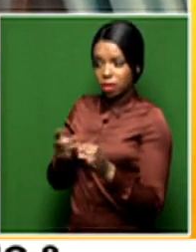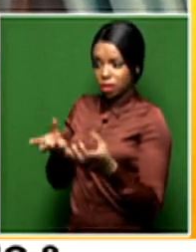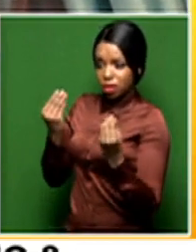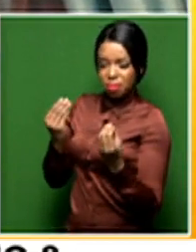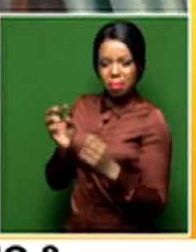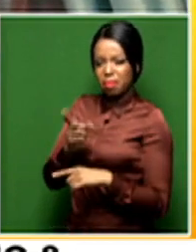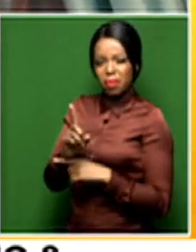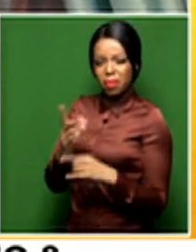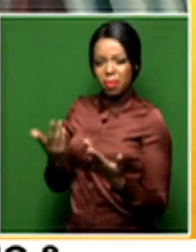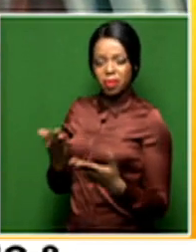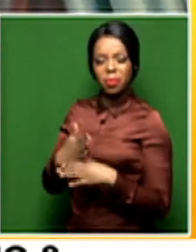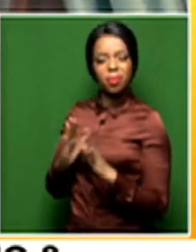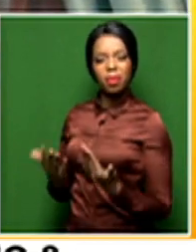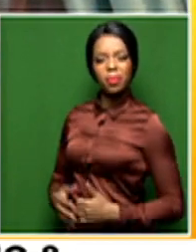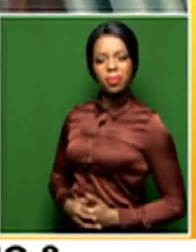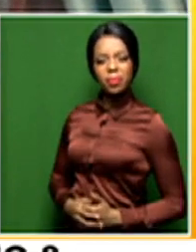actually work?